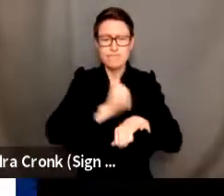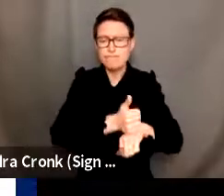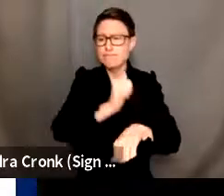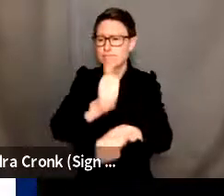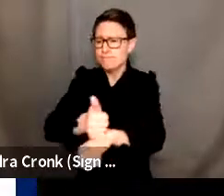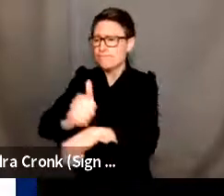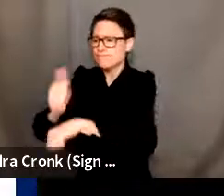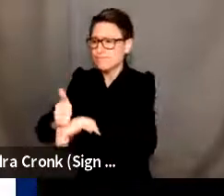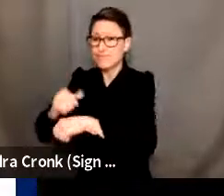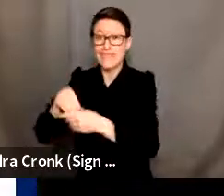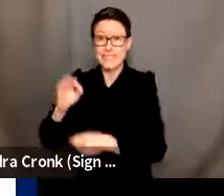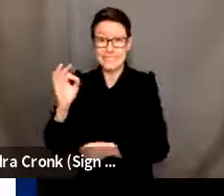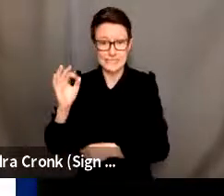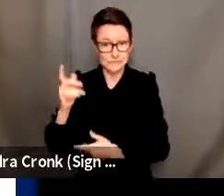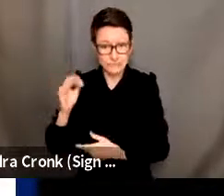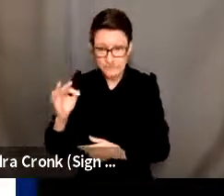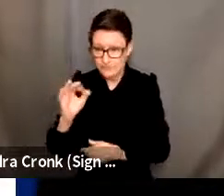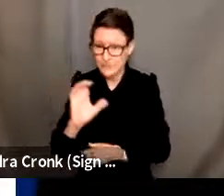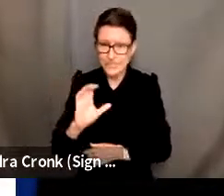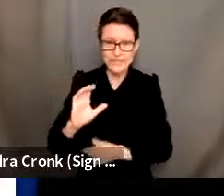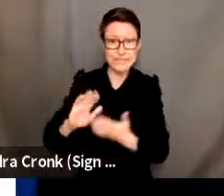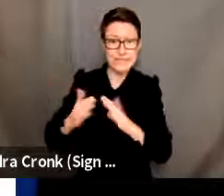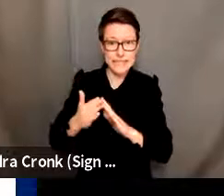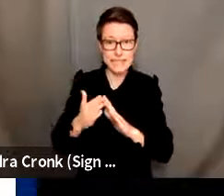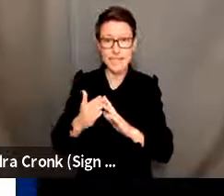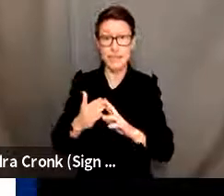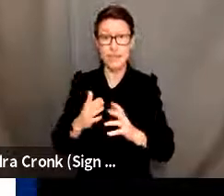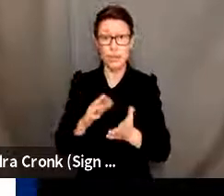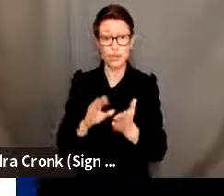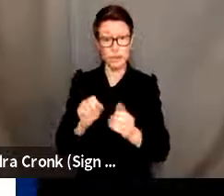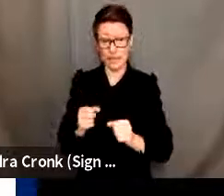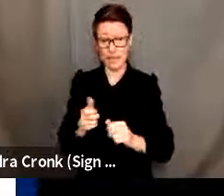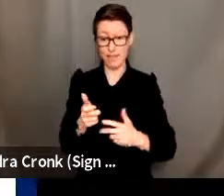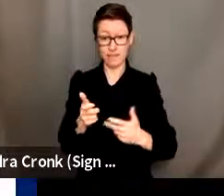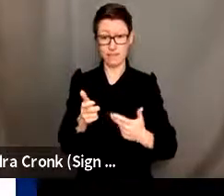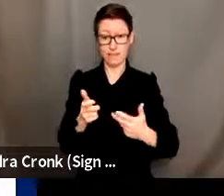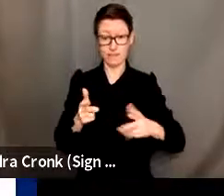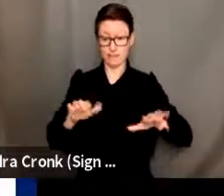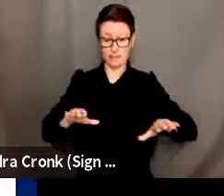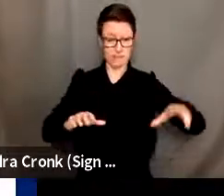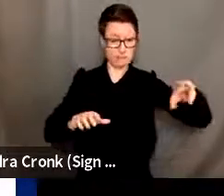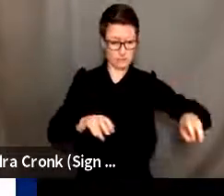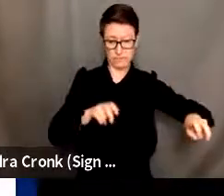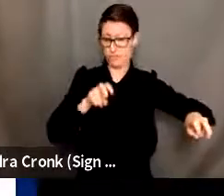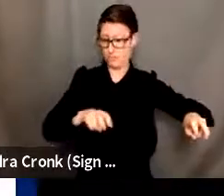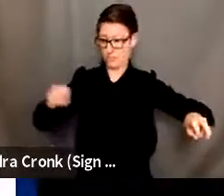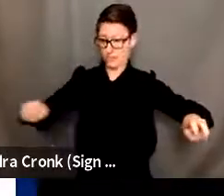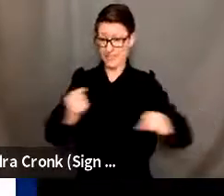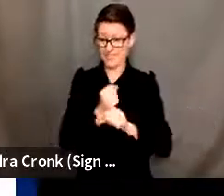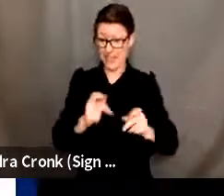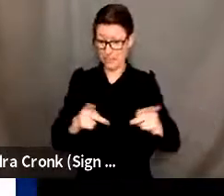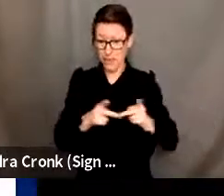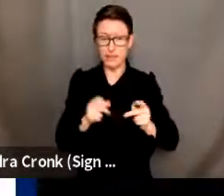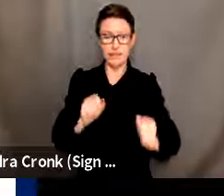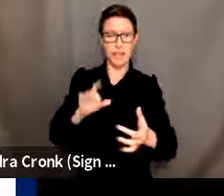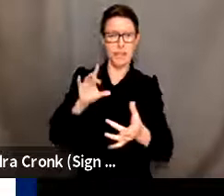to connect to their classroom virtually from a safe space. And then we also have food distributions that have